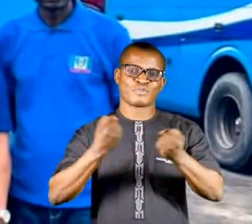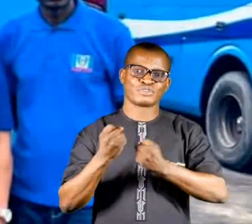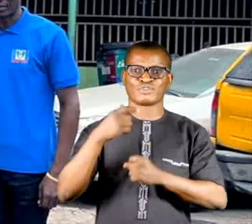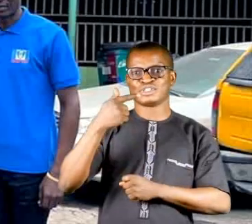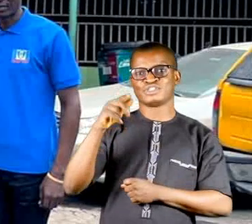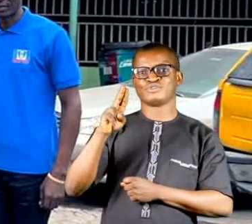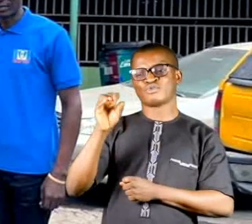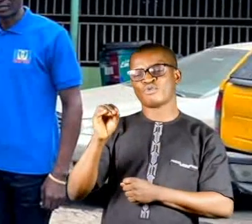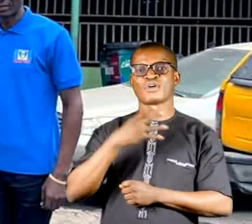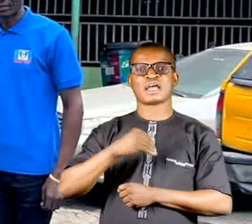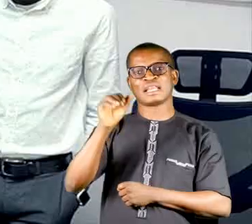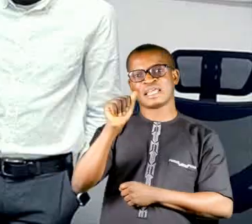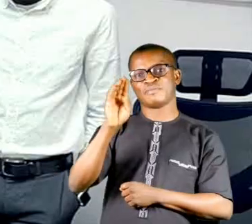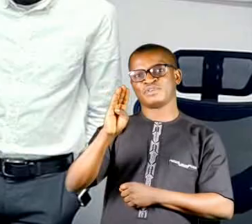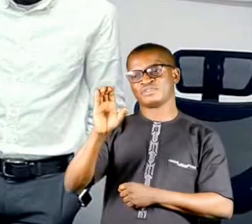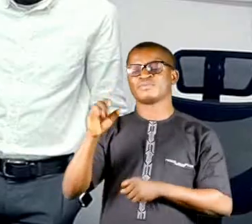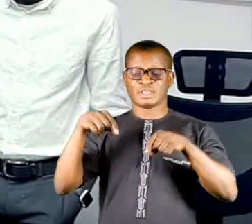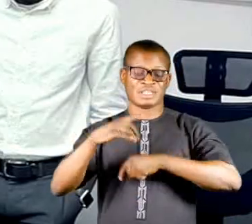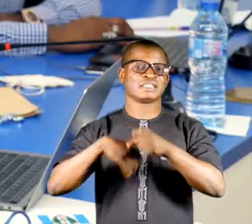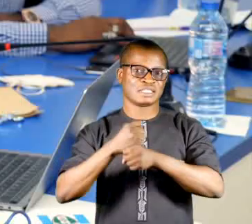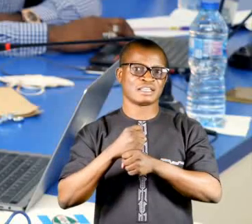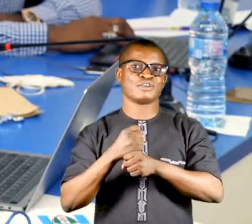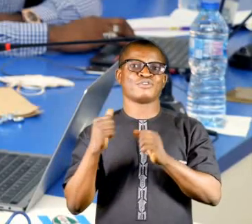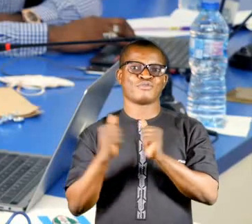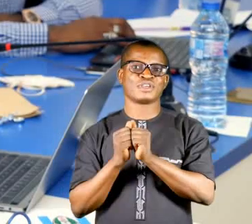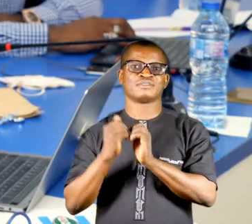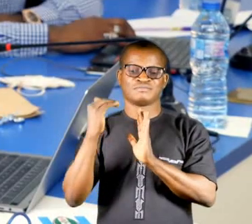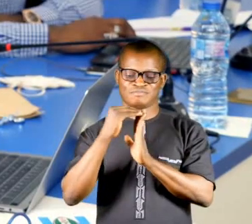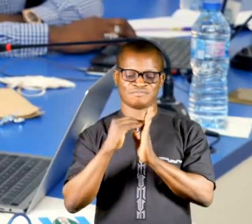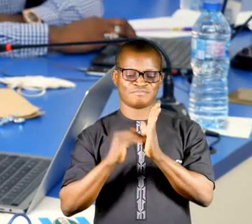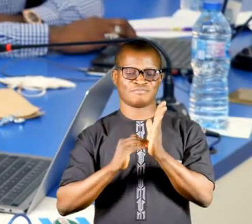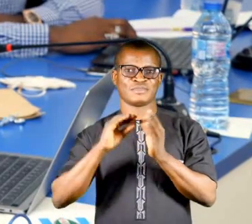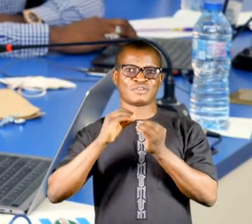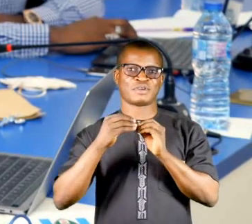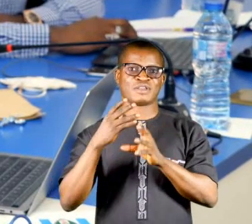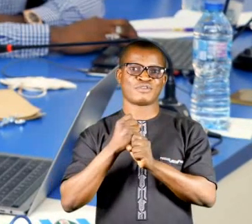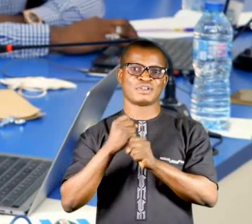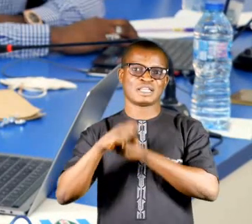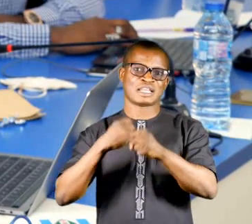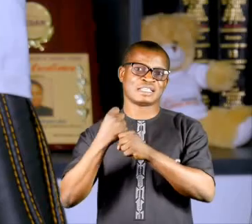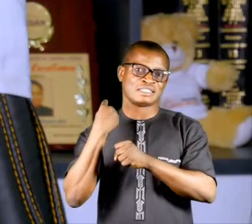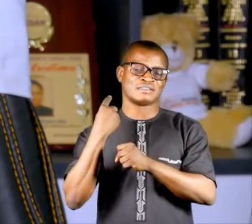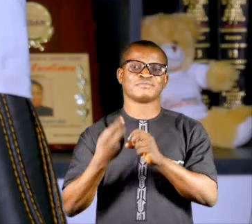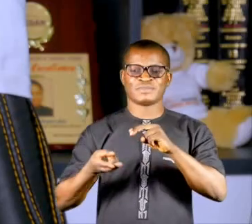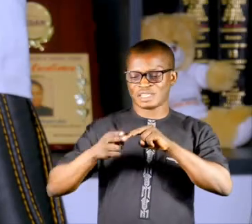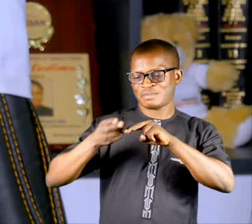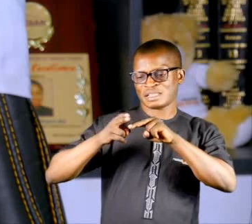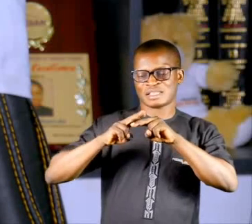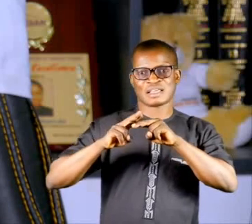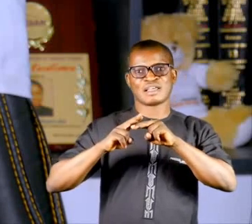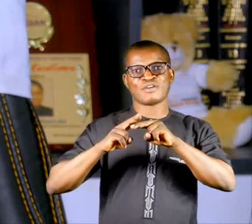GUO and ABC. So this year, with the statistics we got from last year, the